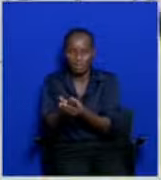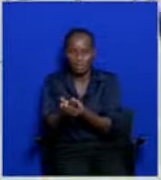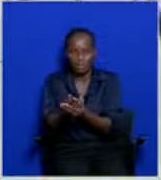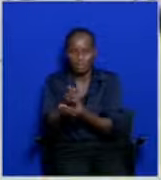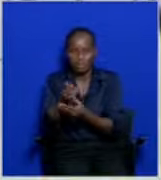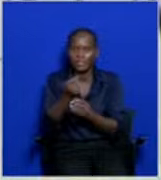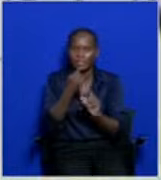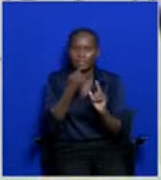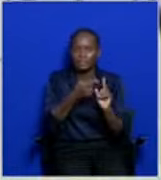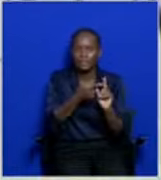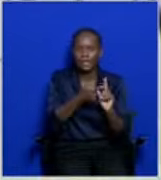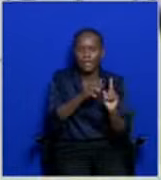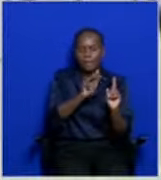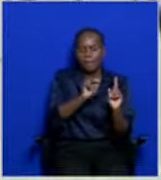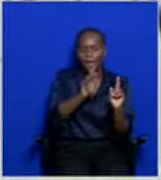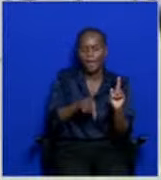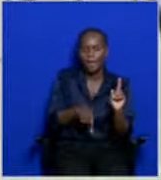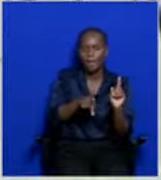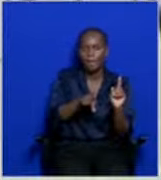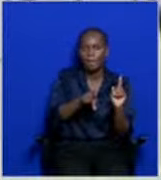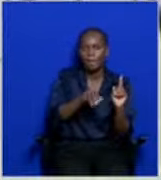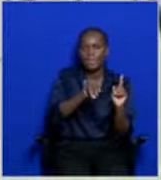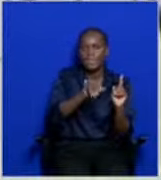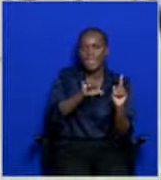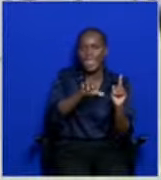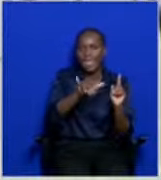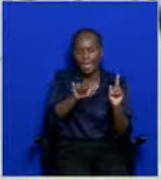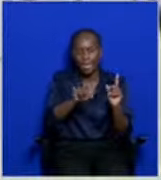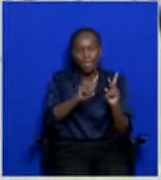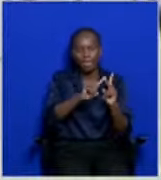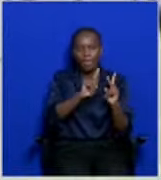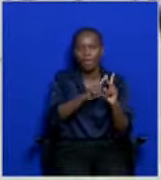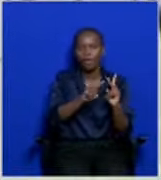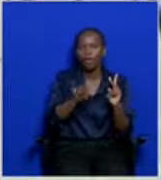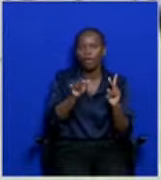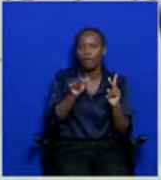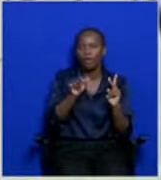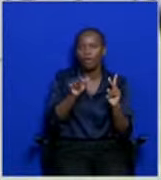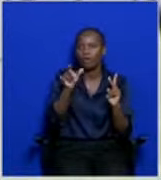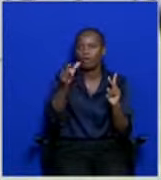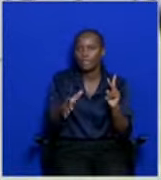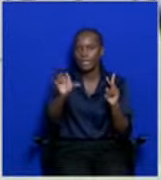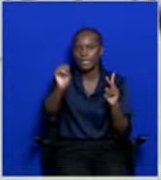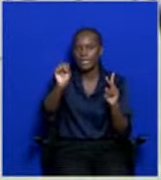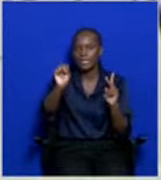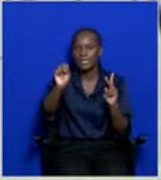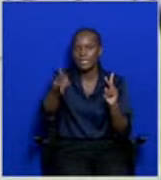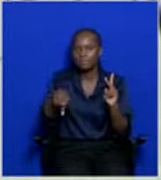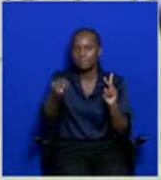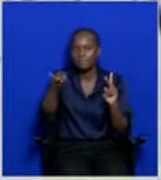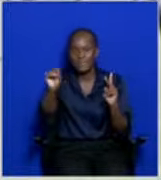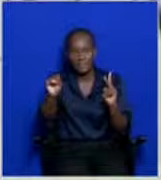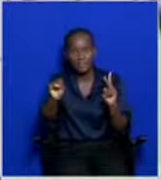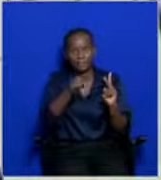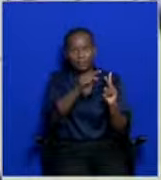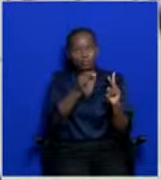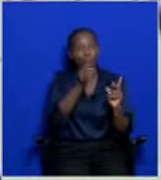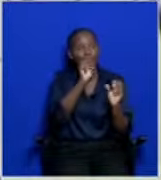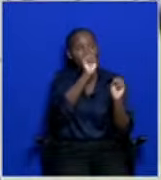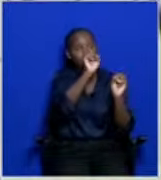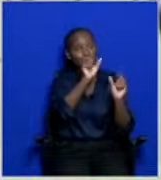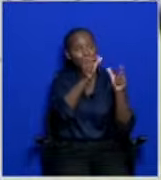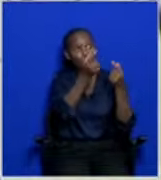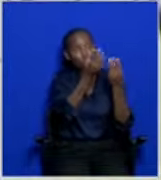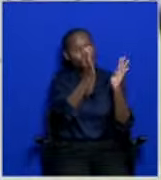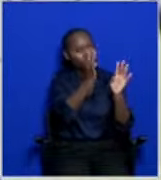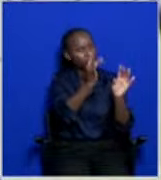commission. But I do note that the members implicated in